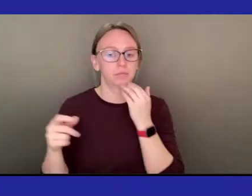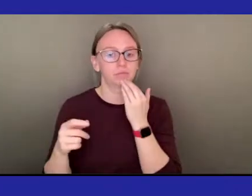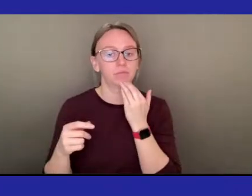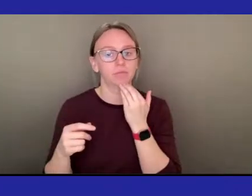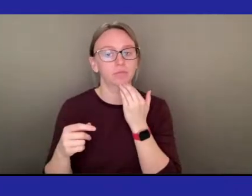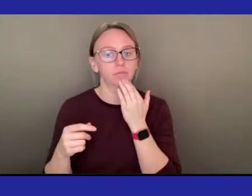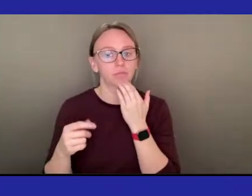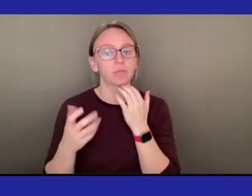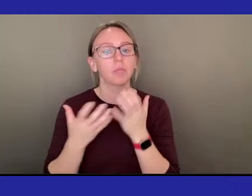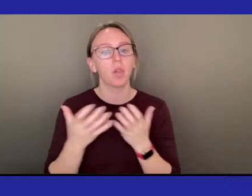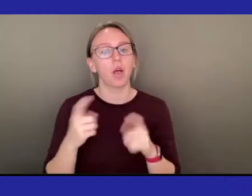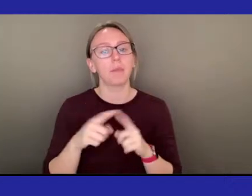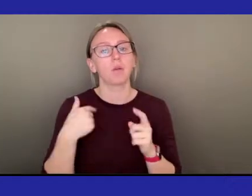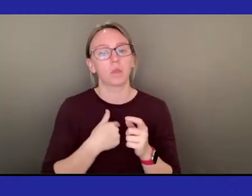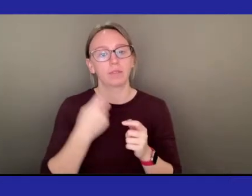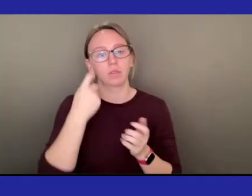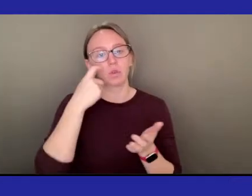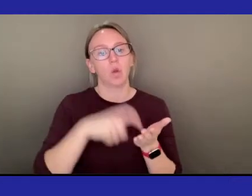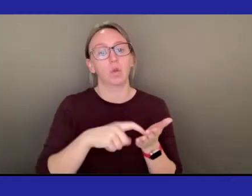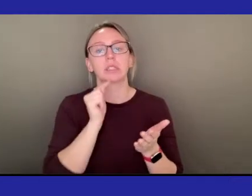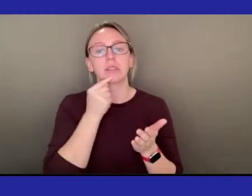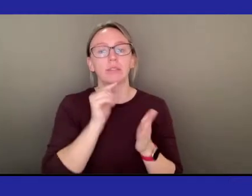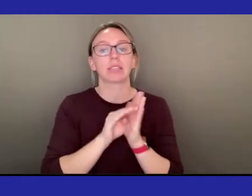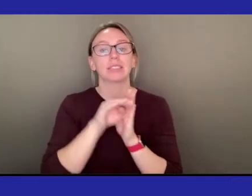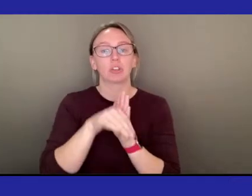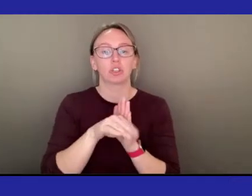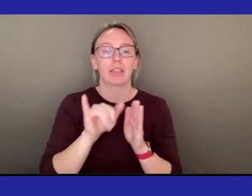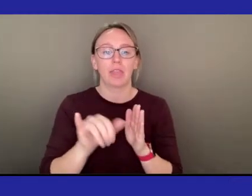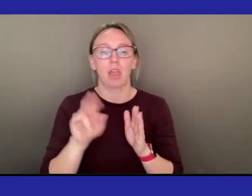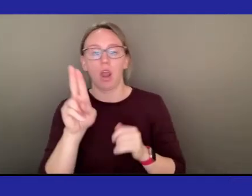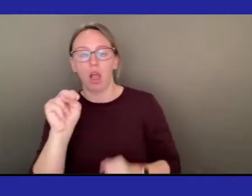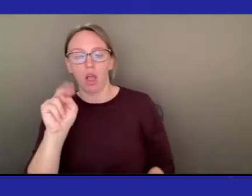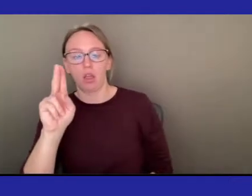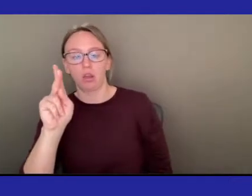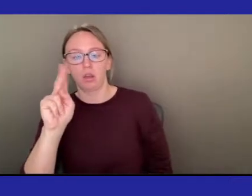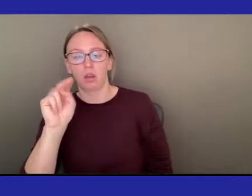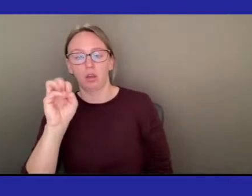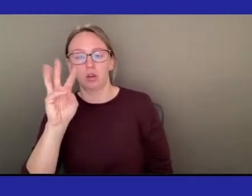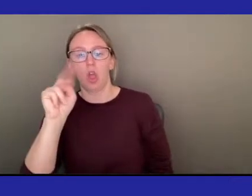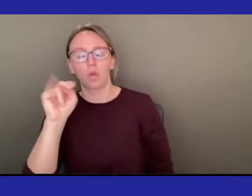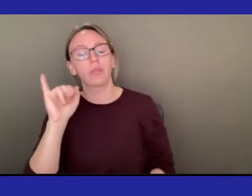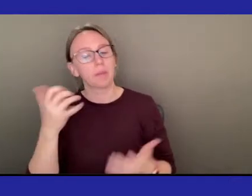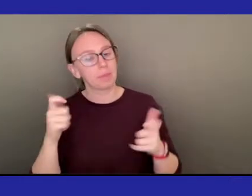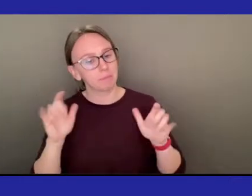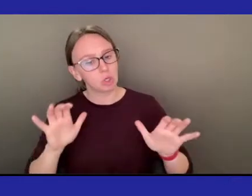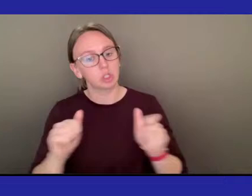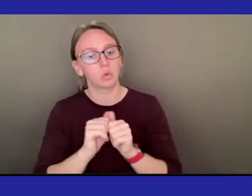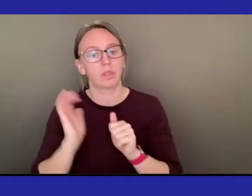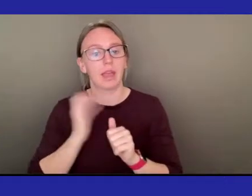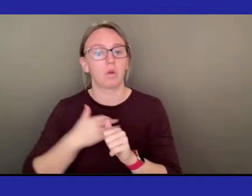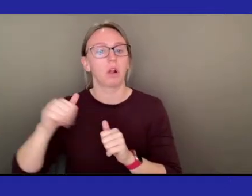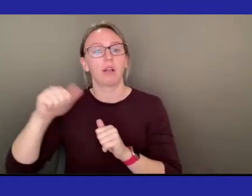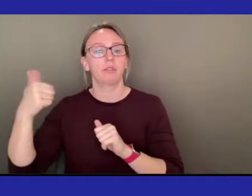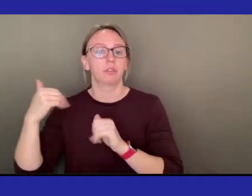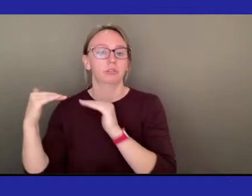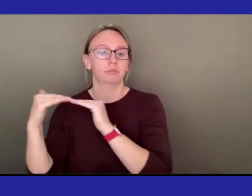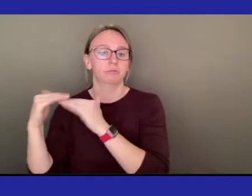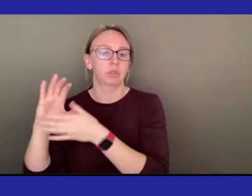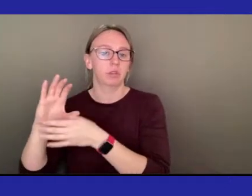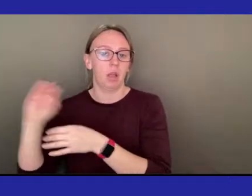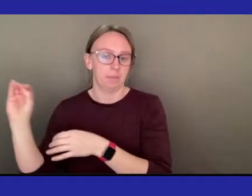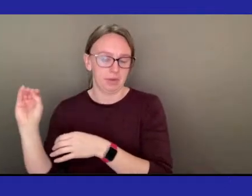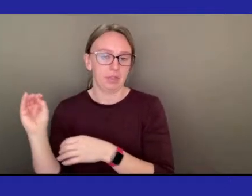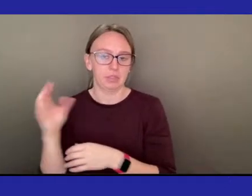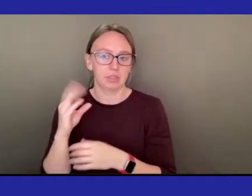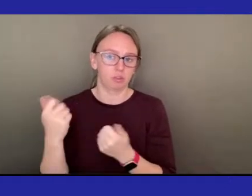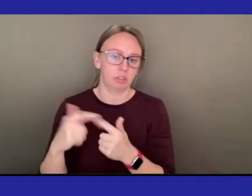a significant decrease in the unknown, which has been a big sort of push with our affiliates, and collecting that when